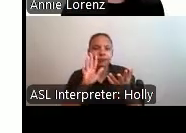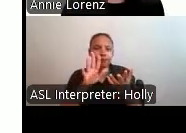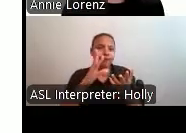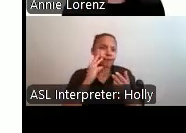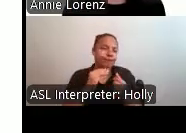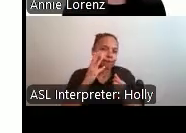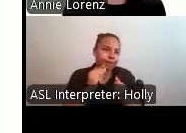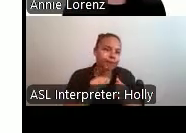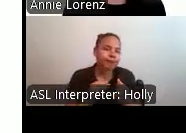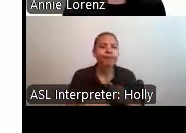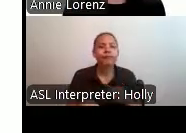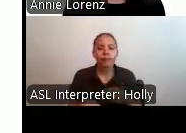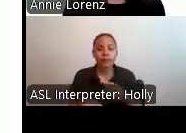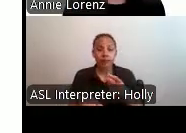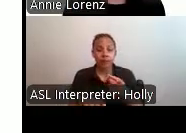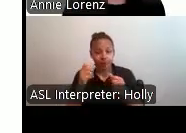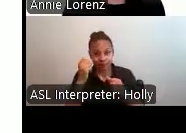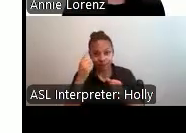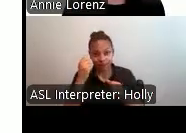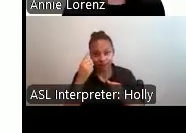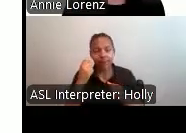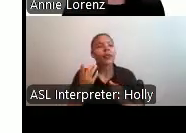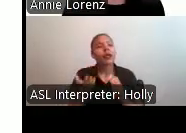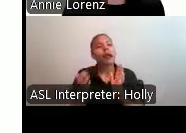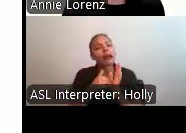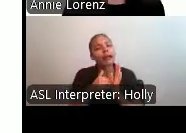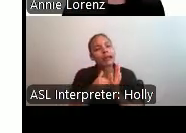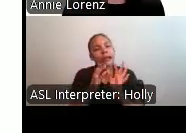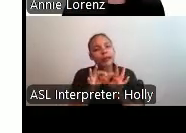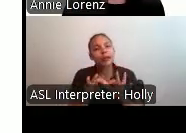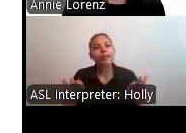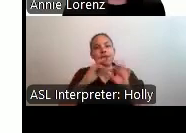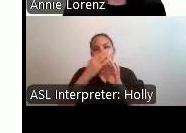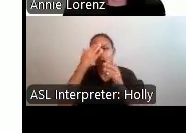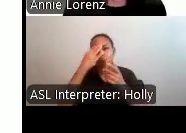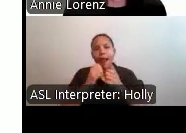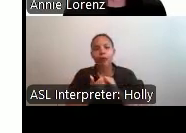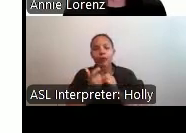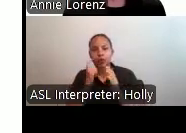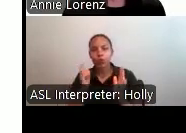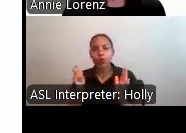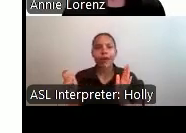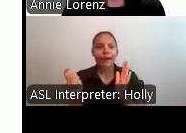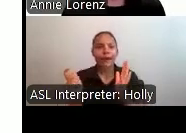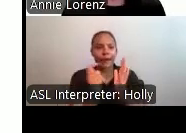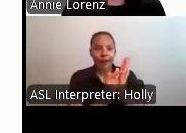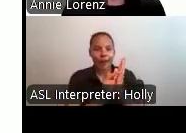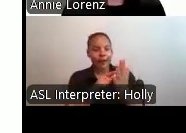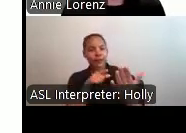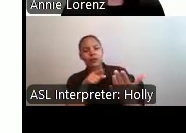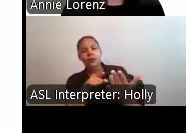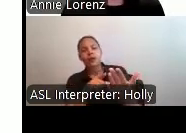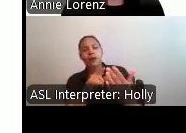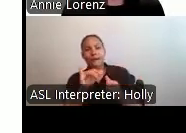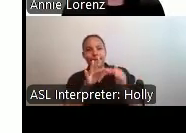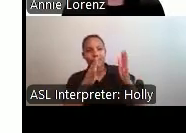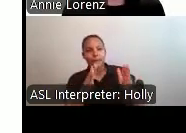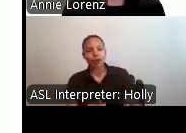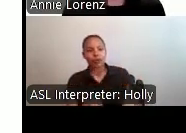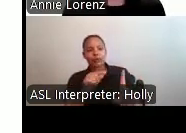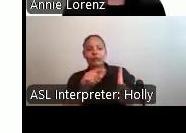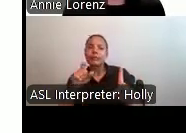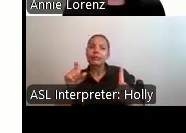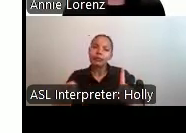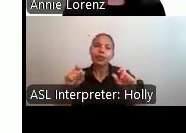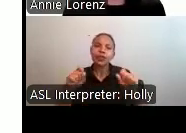just to notice when someone may benefit from additional support. You might say something like, sometimes it helps to talk with